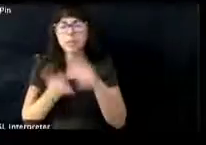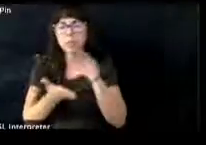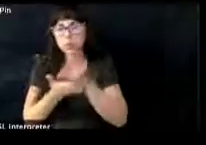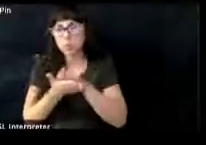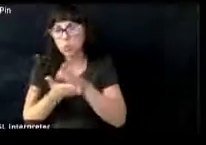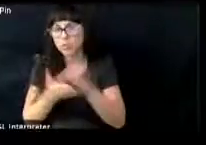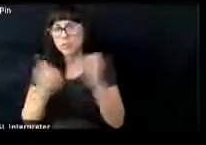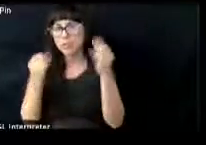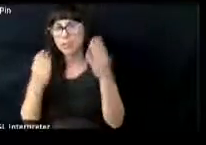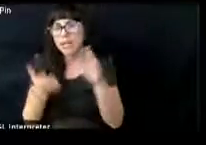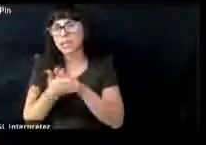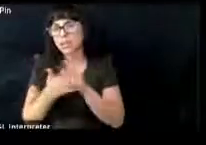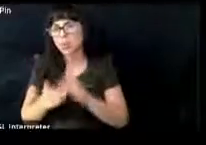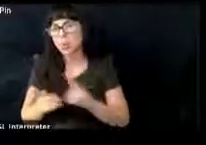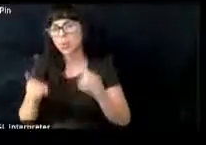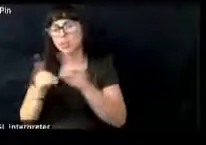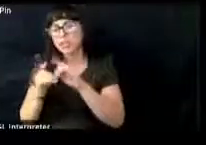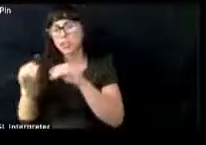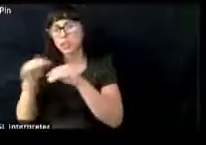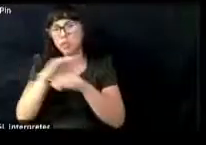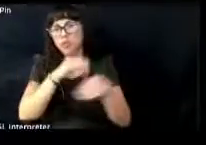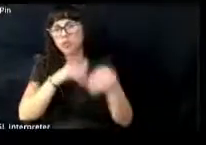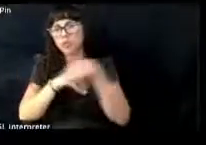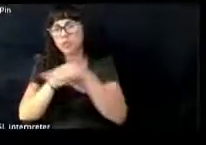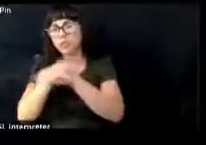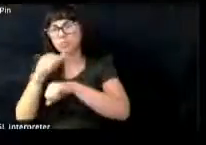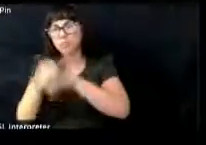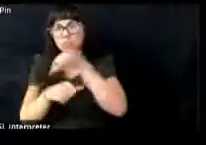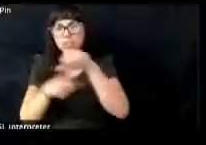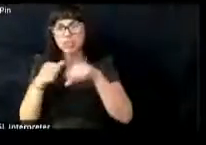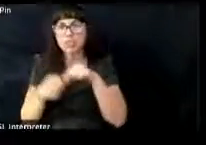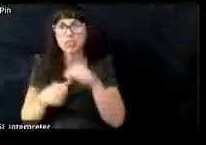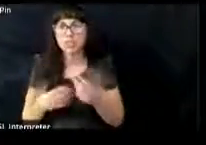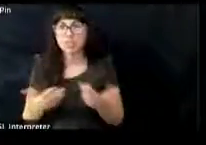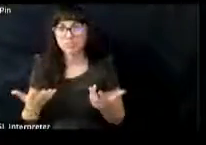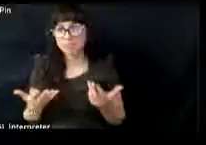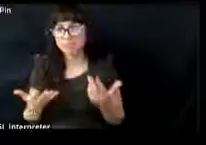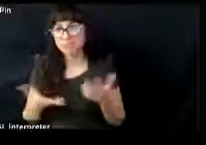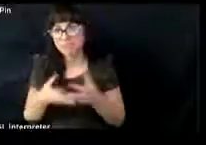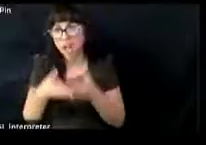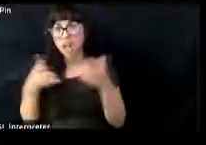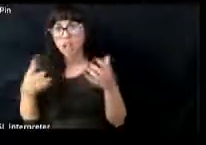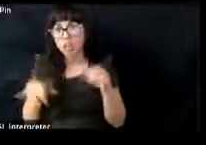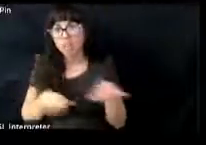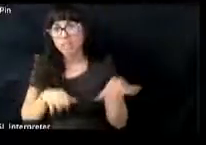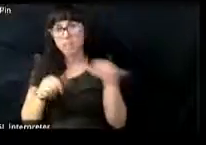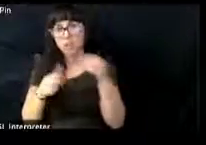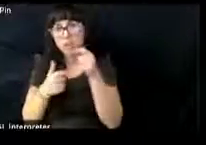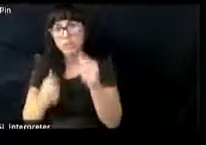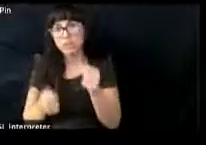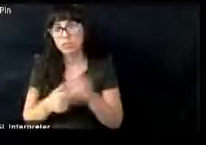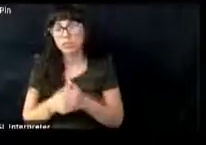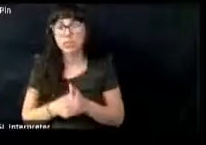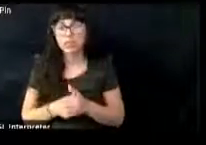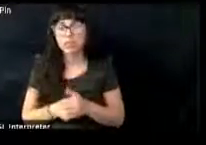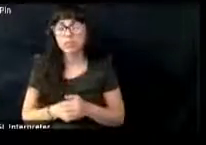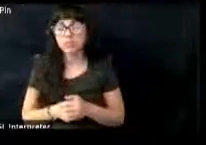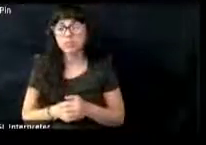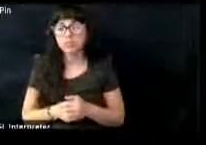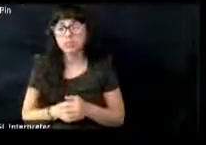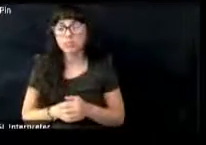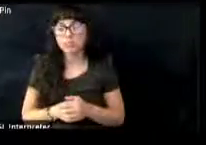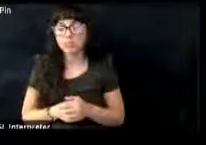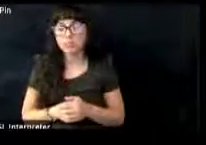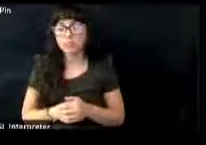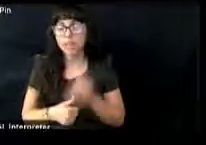kind of feed into each other. So we have a lot of common interests, and it would be, you